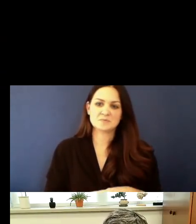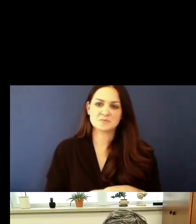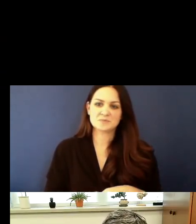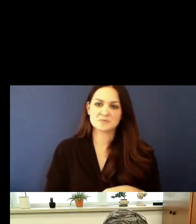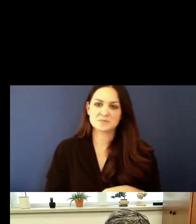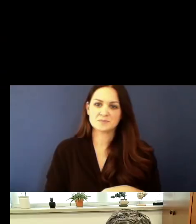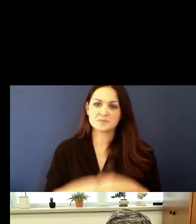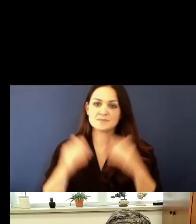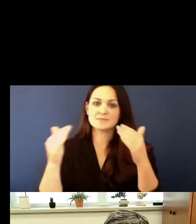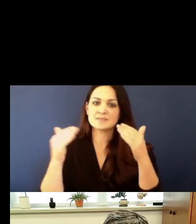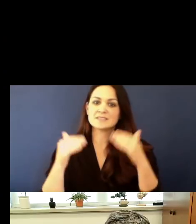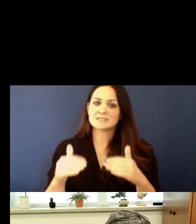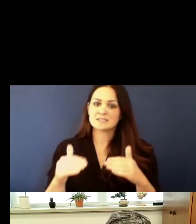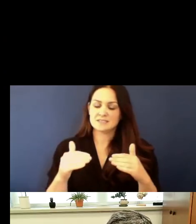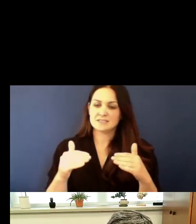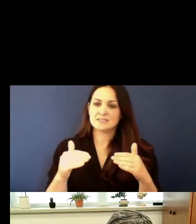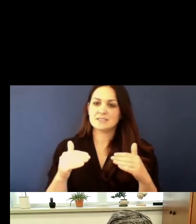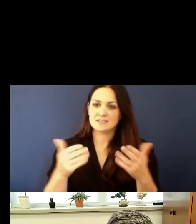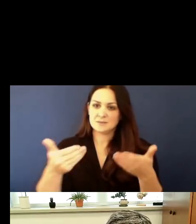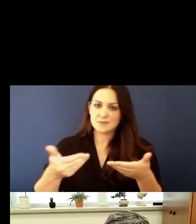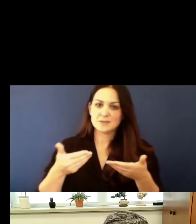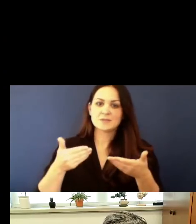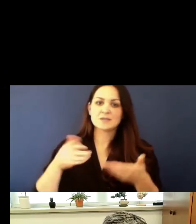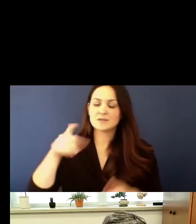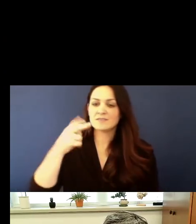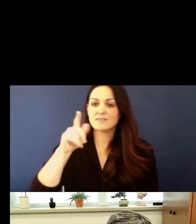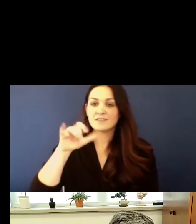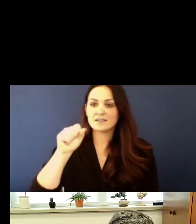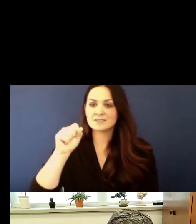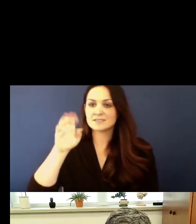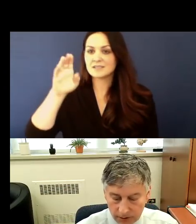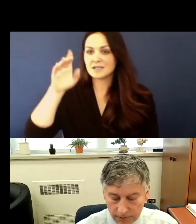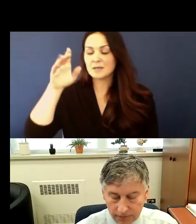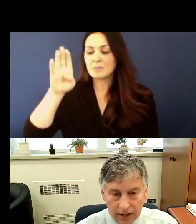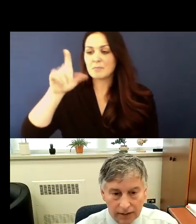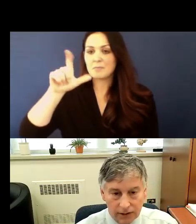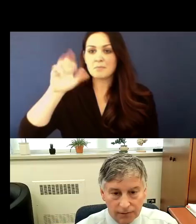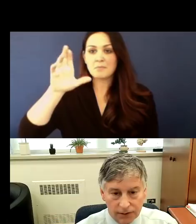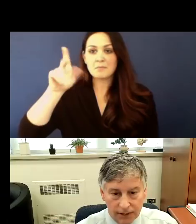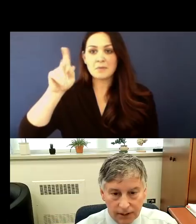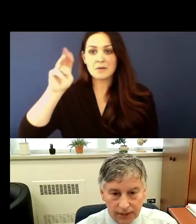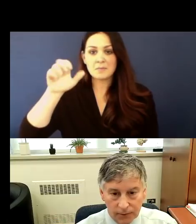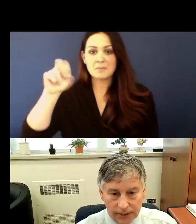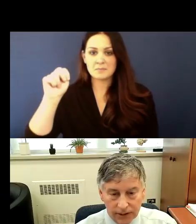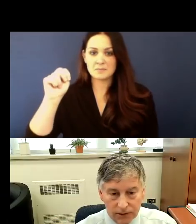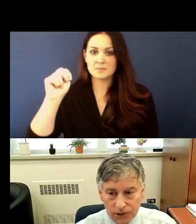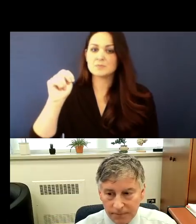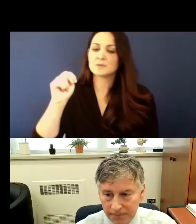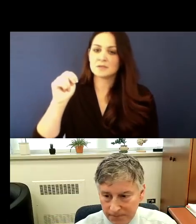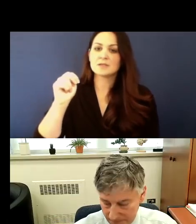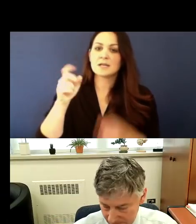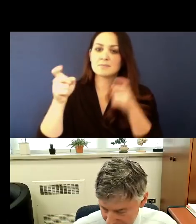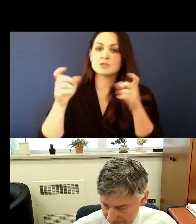And next, I want to introduce Phyllis Blackman, who's the Administrative Director of the Office of Health, Equity, and